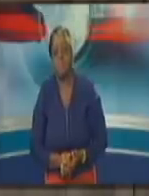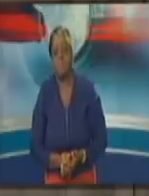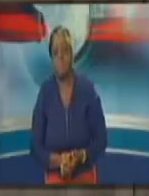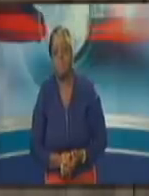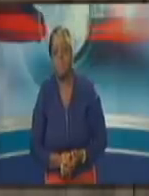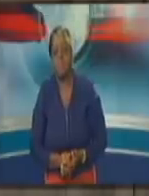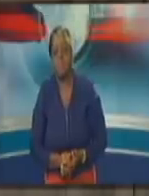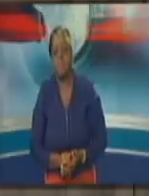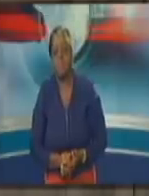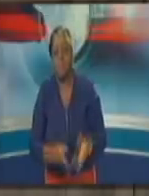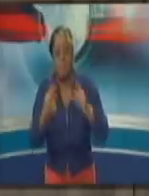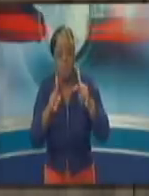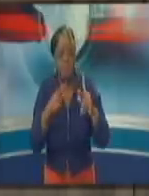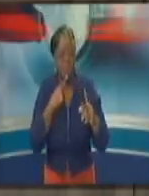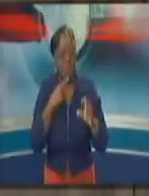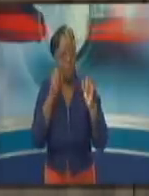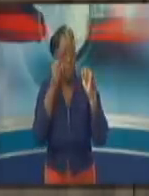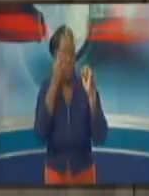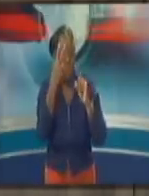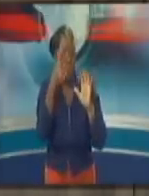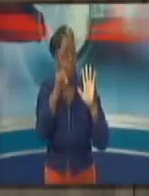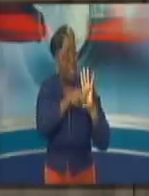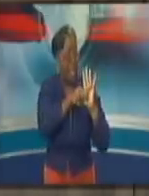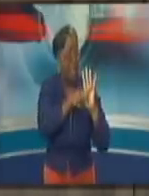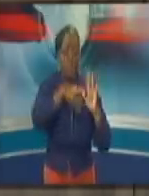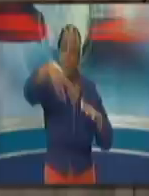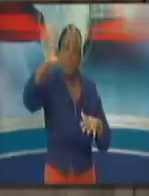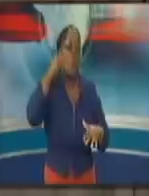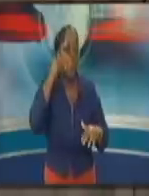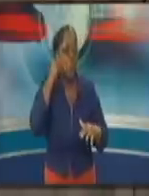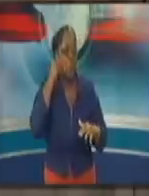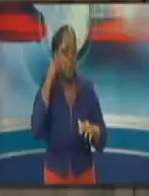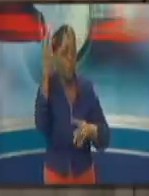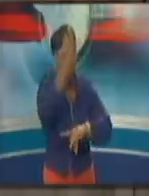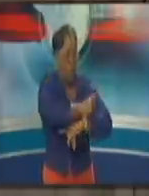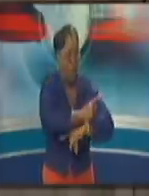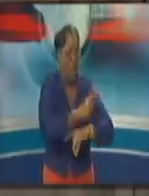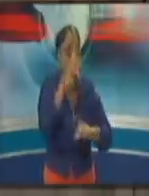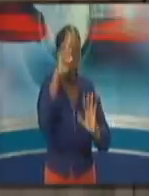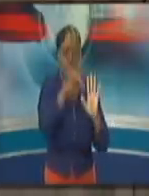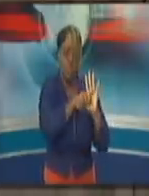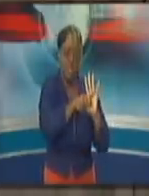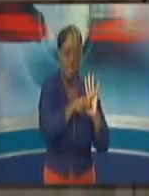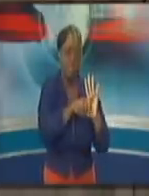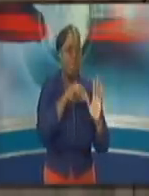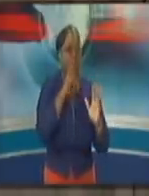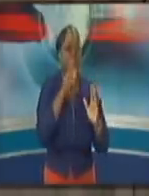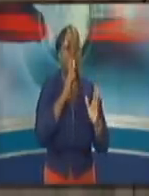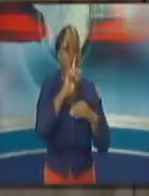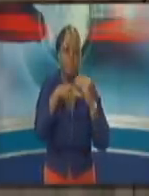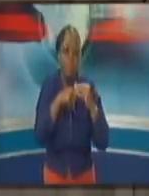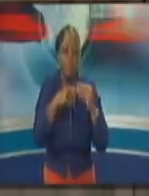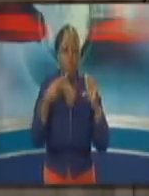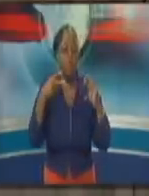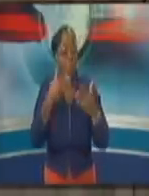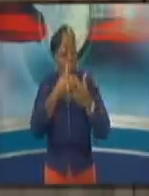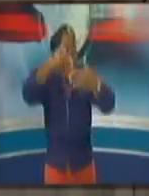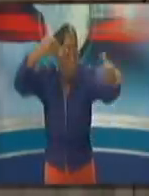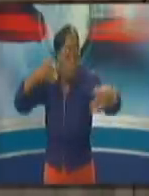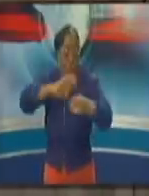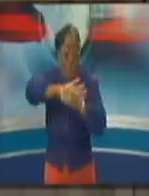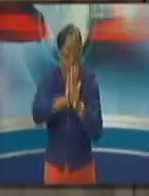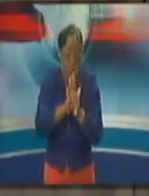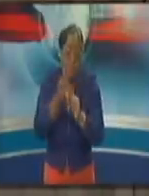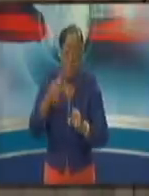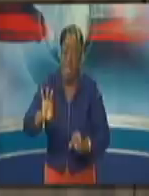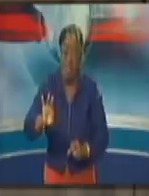negatives and you can go home. That two negative 24 hours apart doesn't speak to persons that have not been infected. It doesn't speak to people that are in self-quarantine.